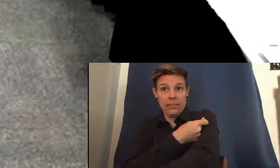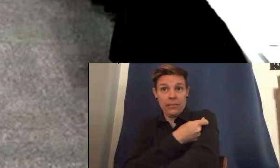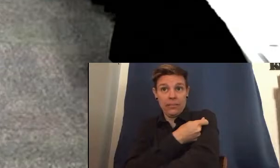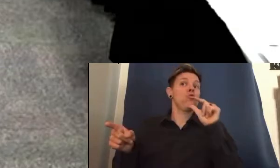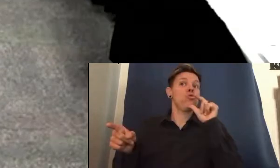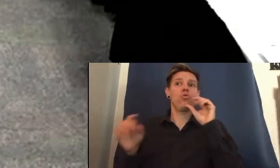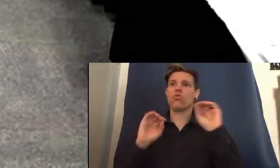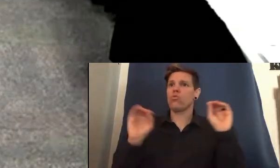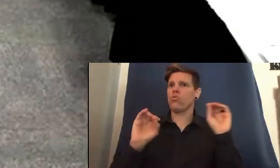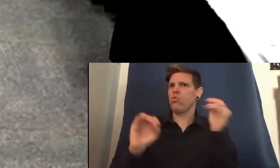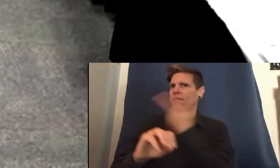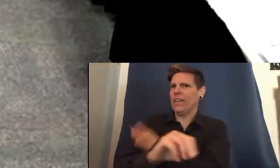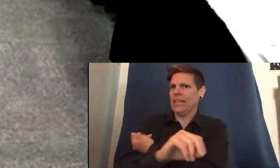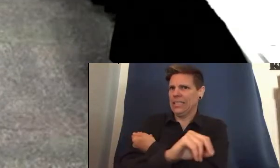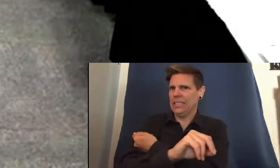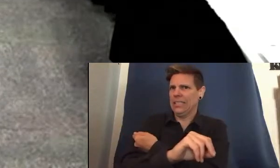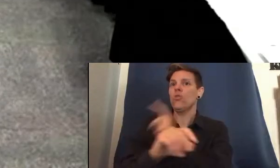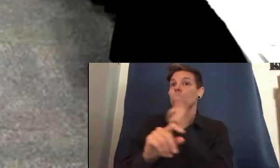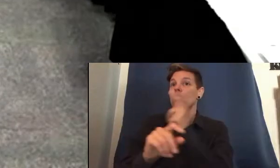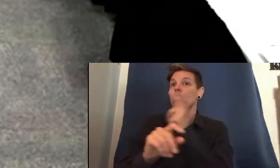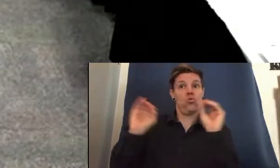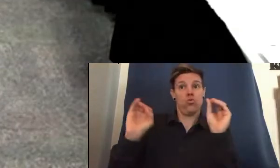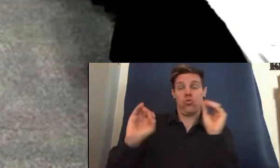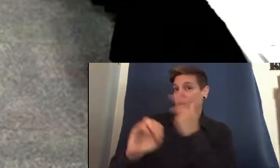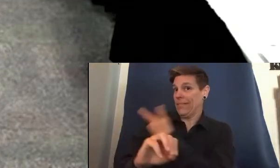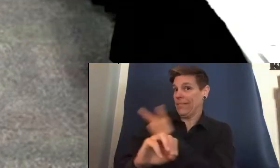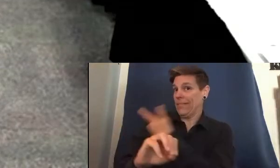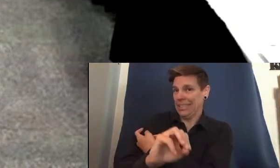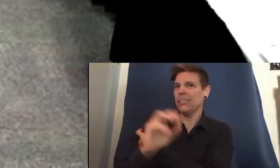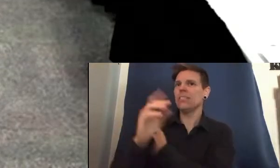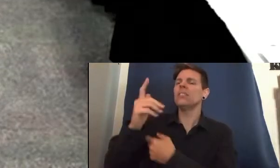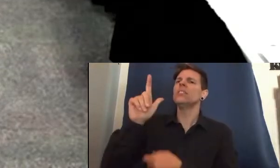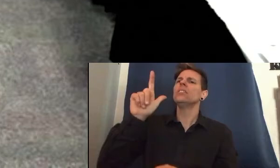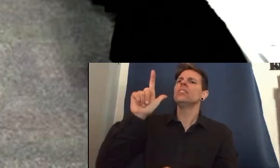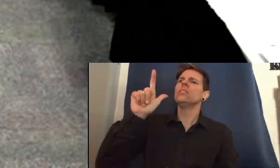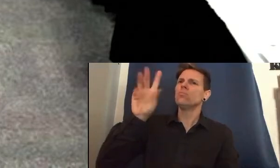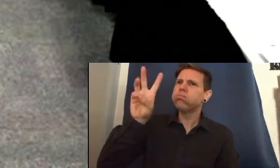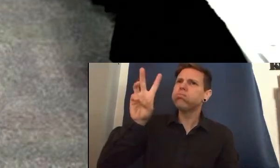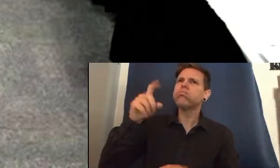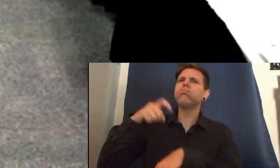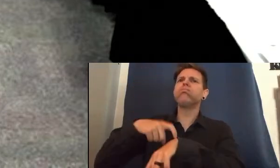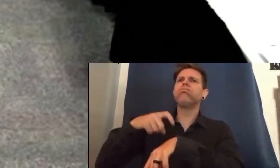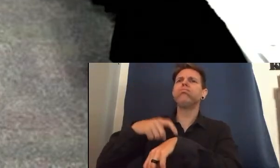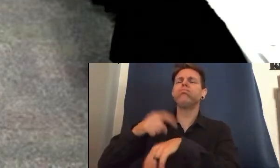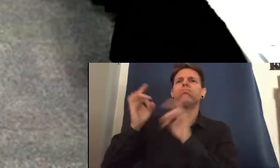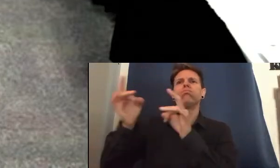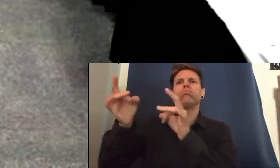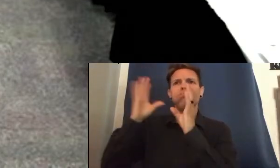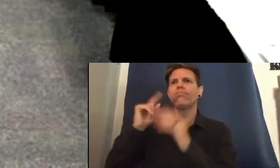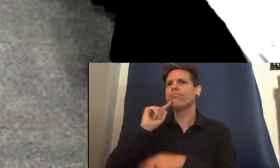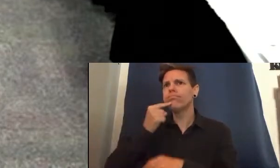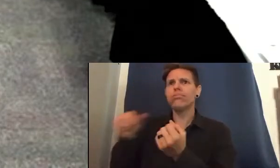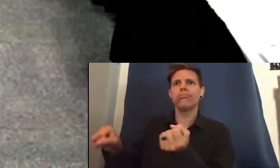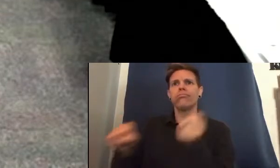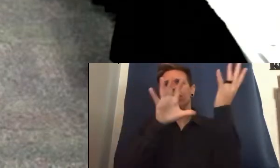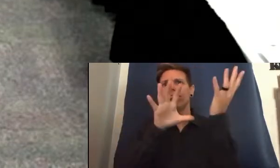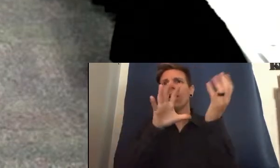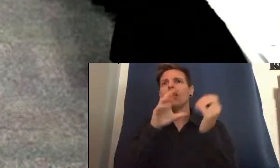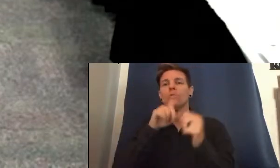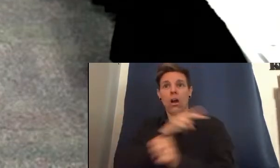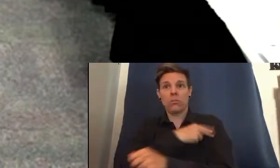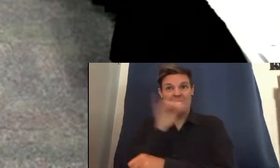26 times more likely to be hospitalized. Is that in the ballpark or an exaggeration?